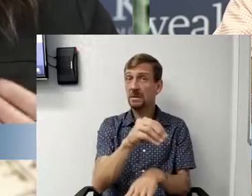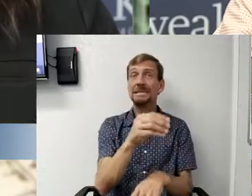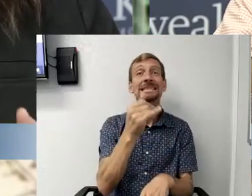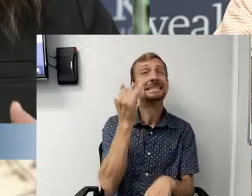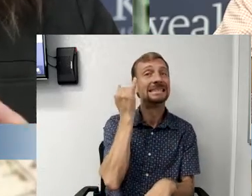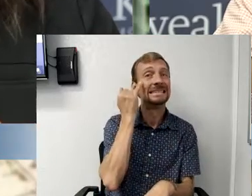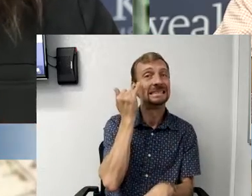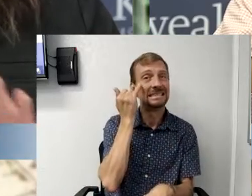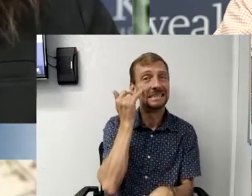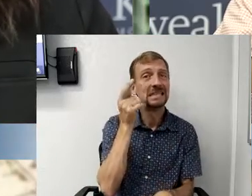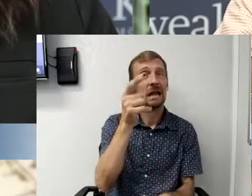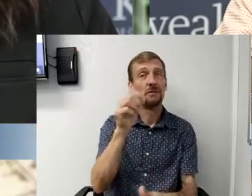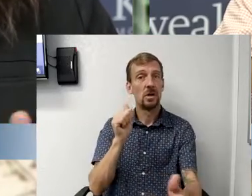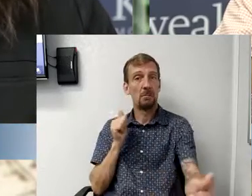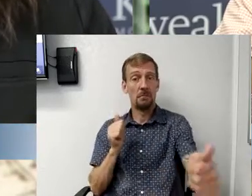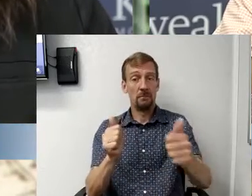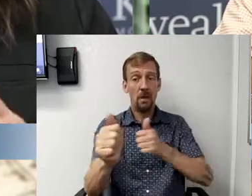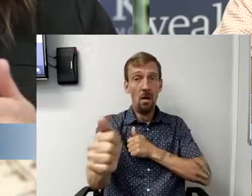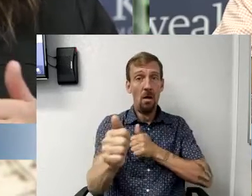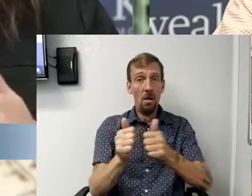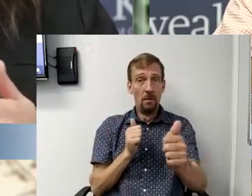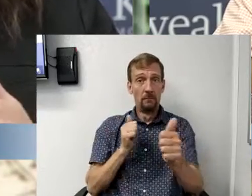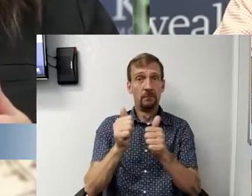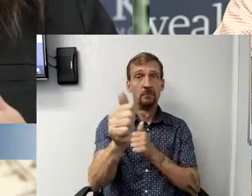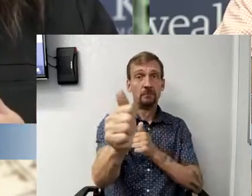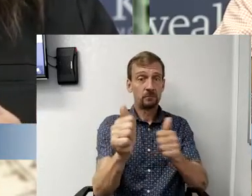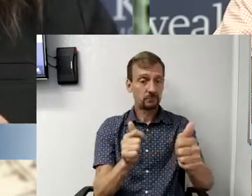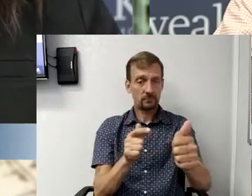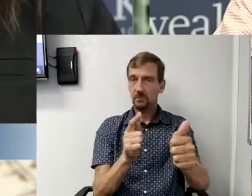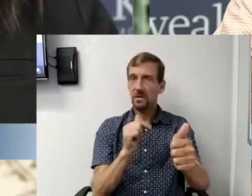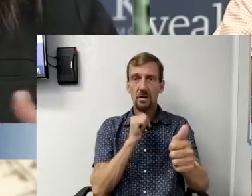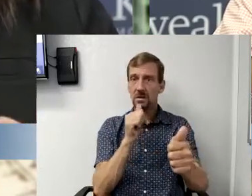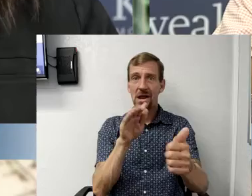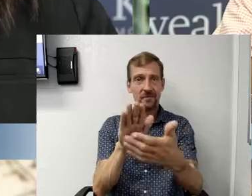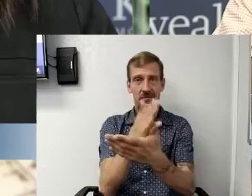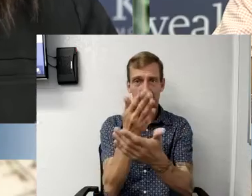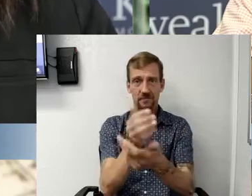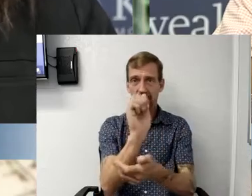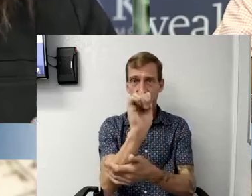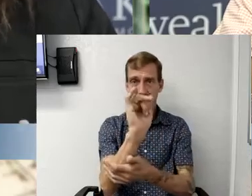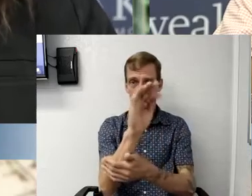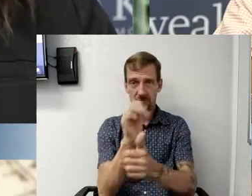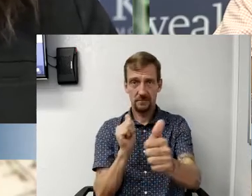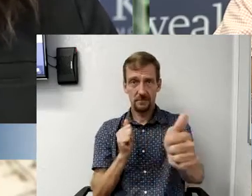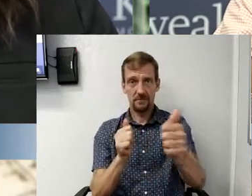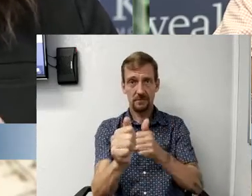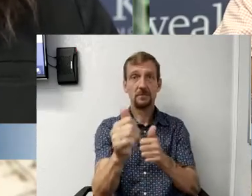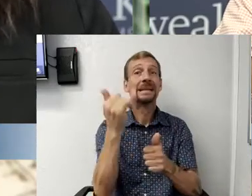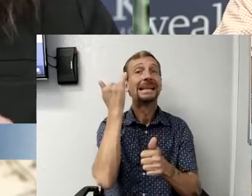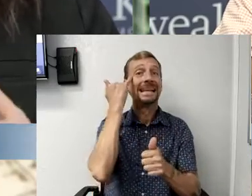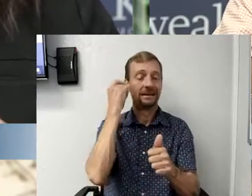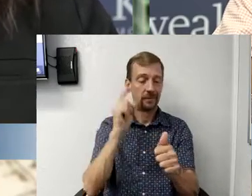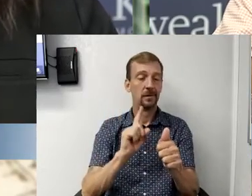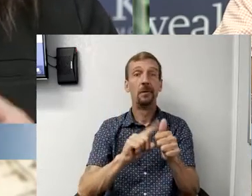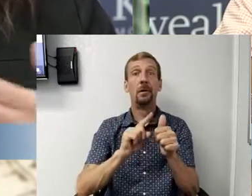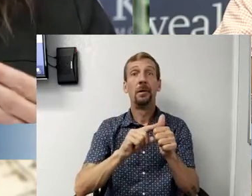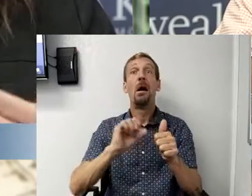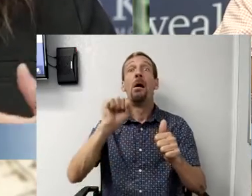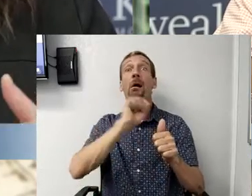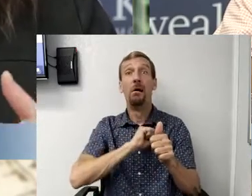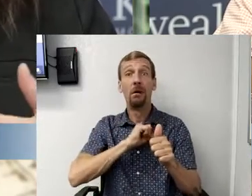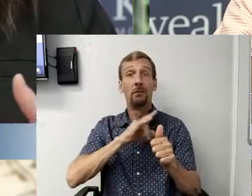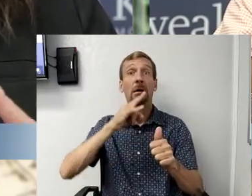really sharing the air, and especially outside, you're not sharing the air. Now, if that person coughed or